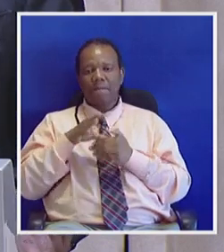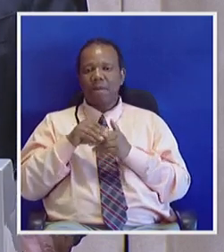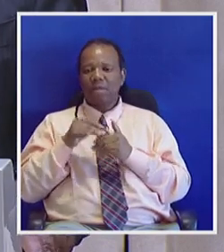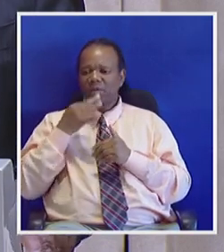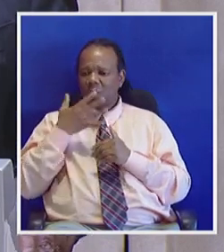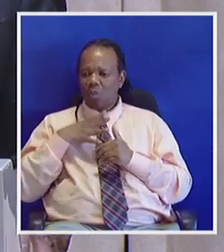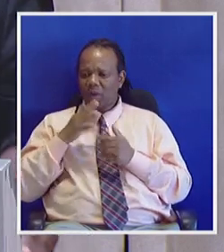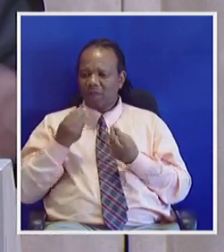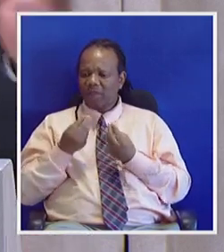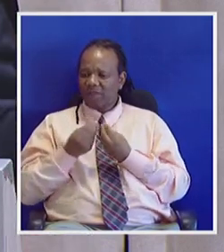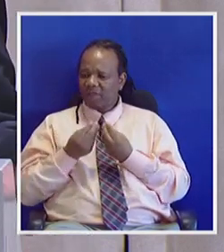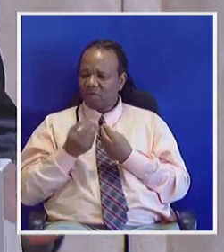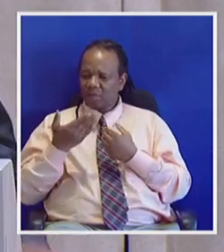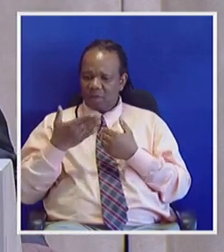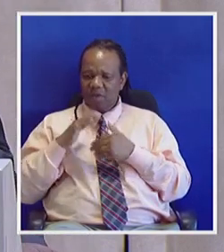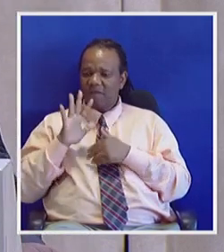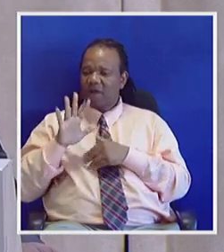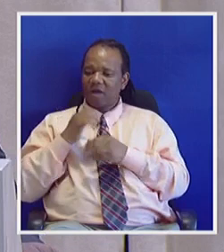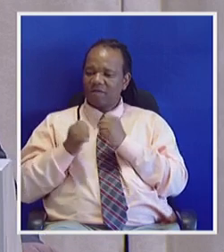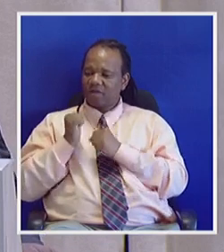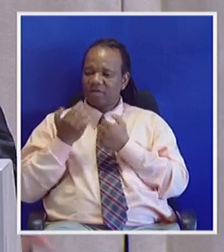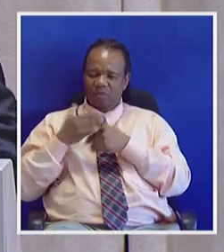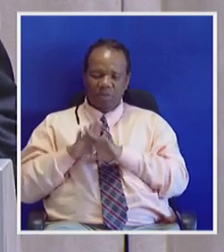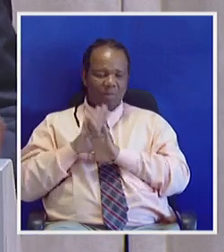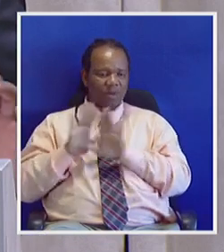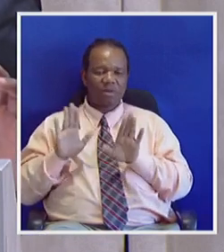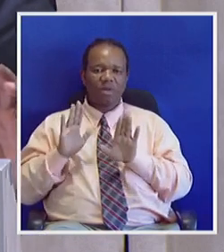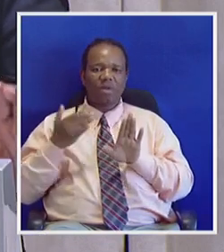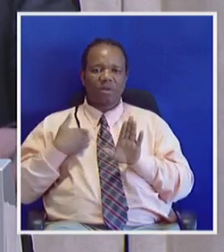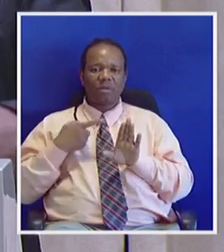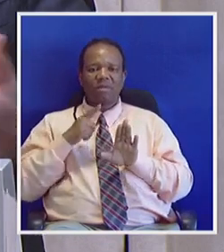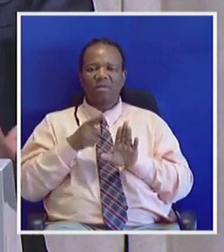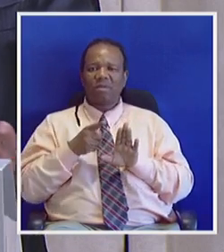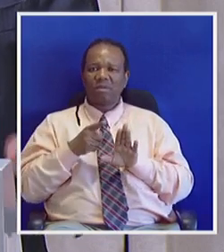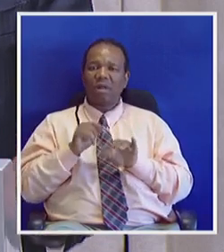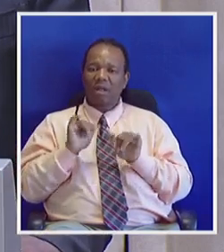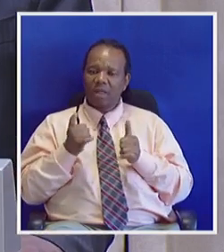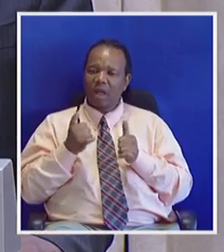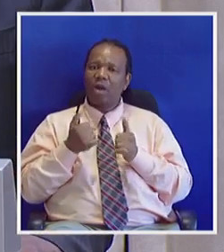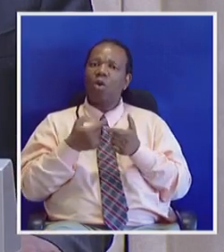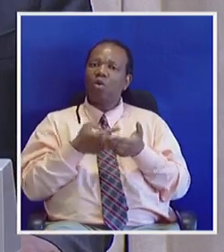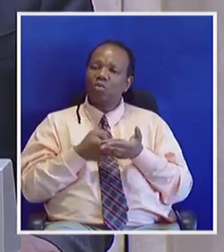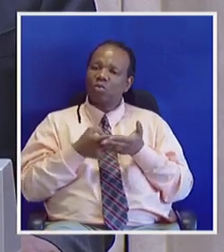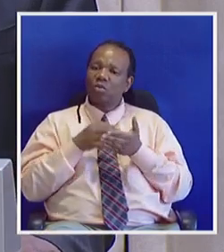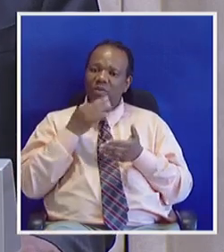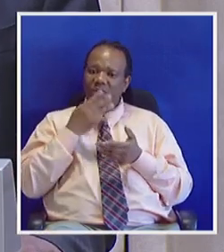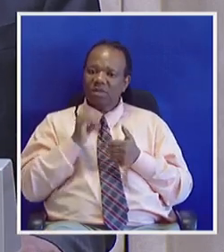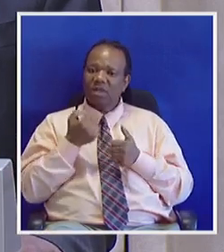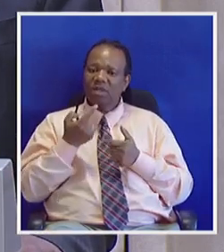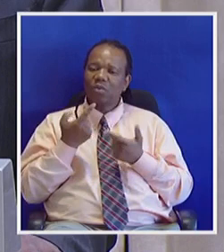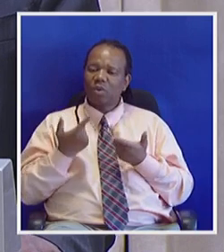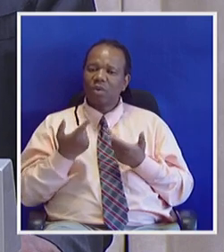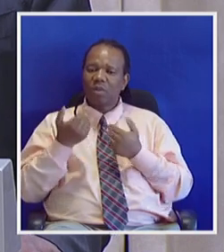to be implemented 5 years ago as we were talking about it. Now that it's going to be implemented, they